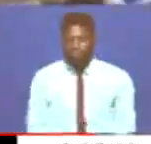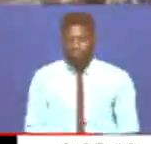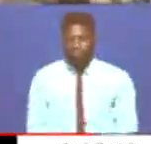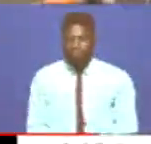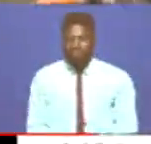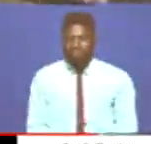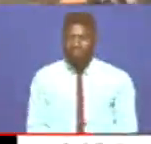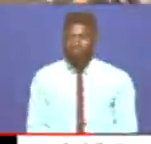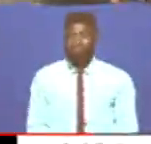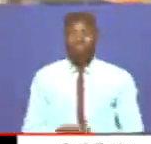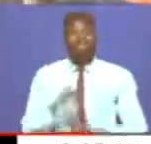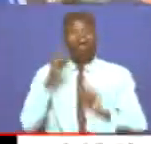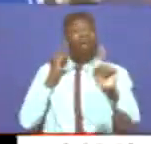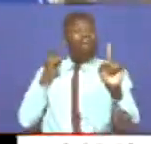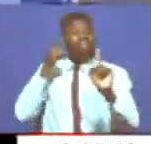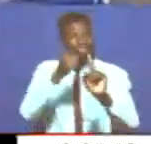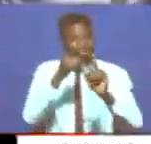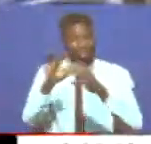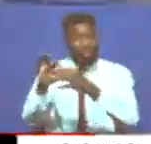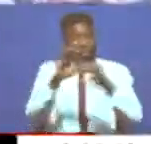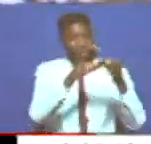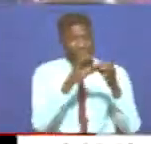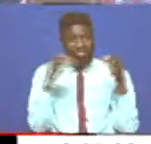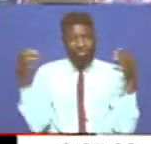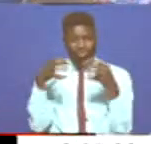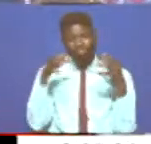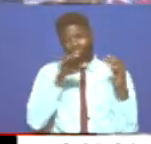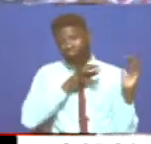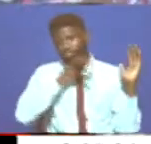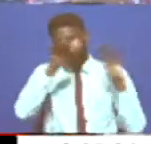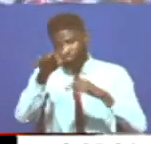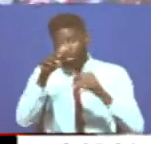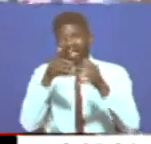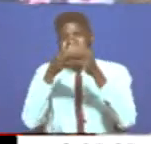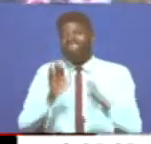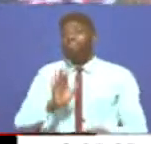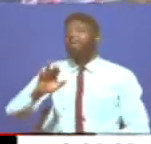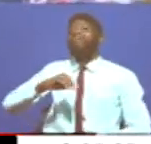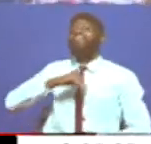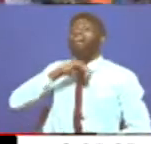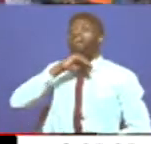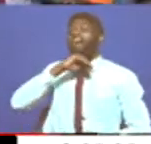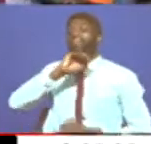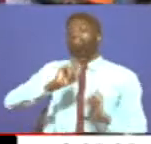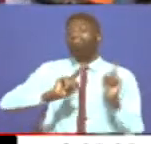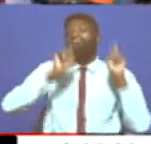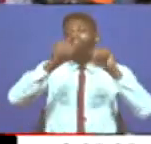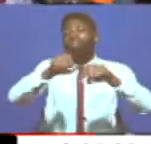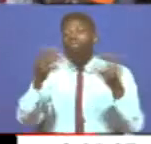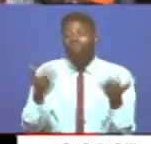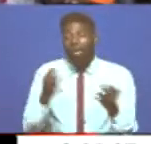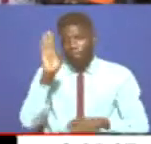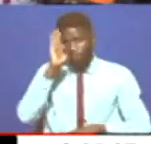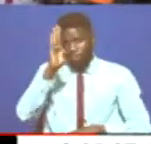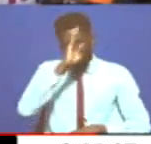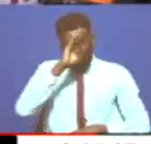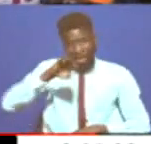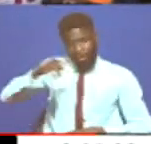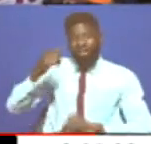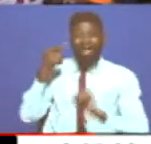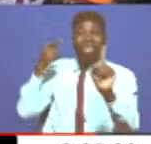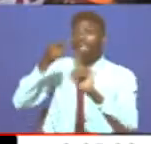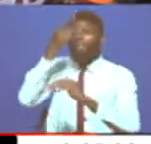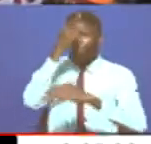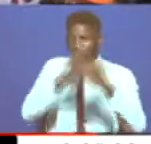The Azimio La Umoja Brigade, led by its presidential candidate Raila Odinga, was in Bungoma County as he seeks to solidify his support